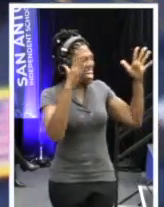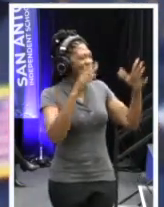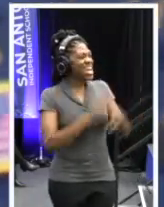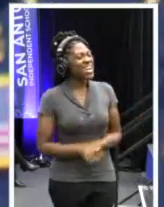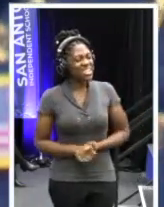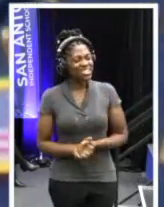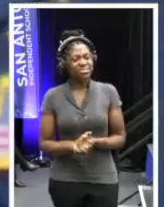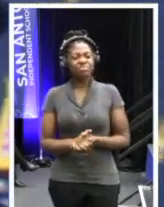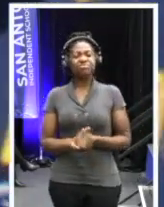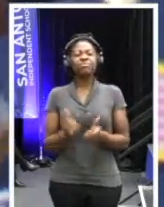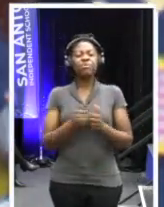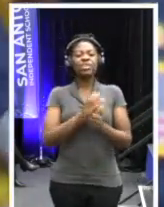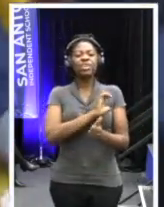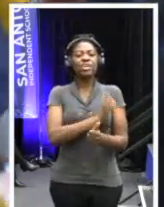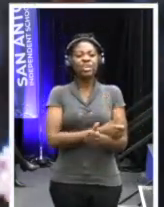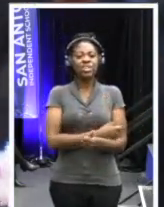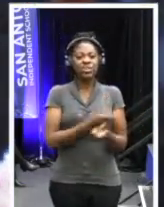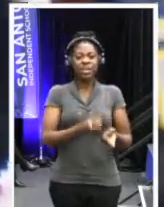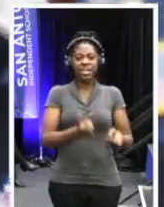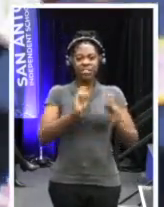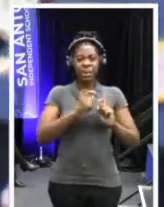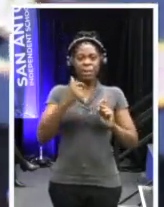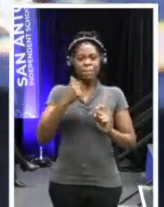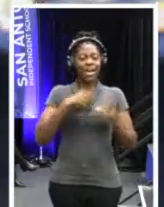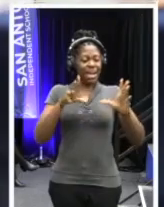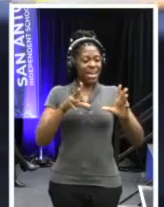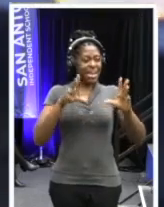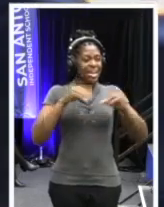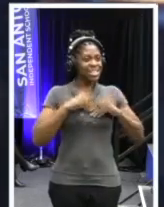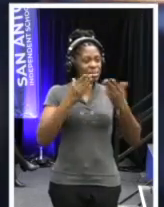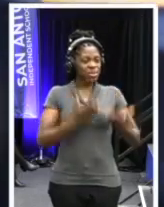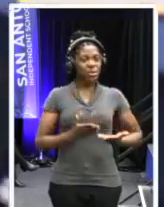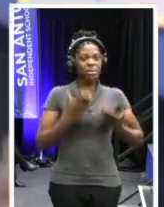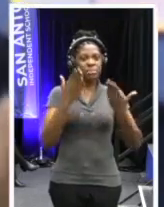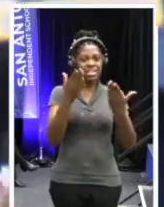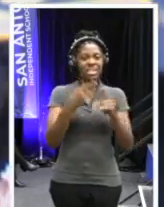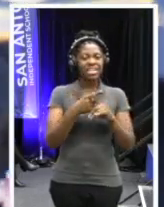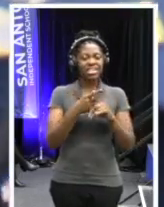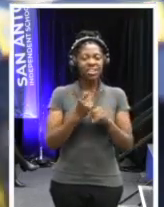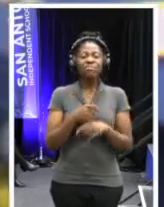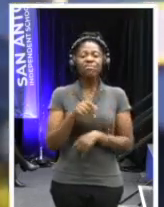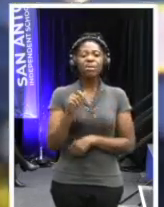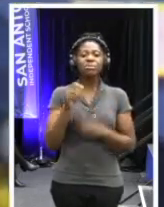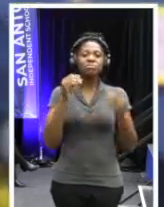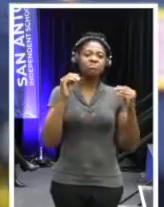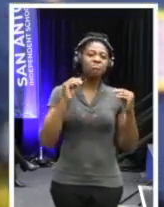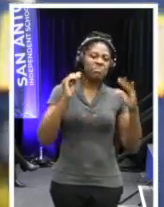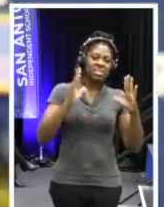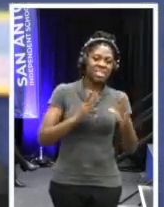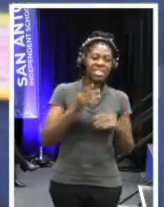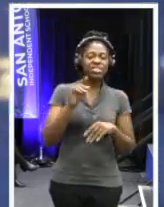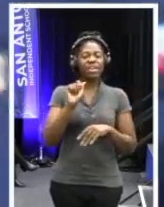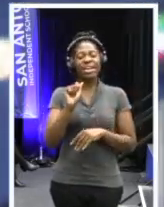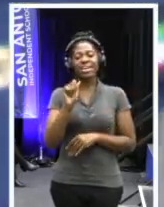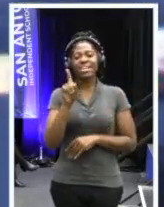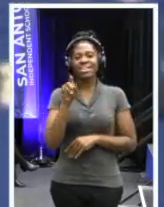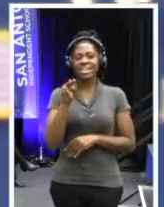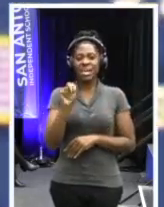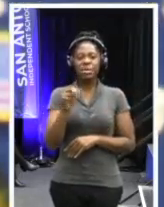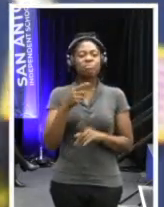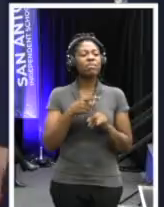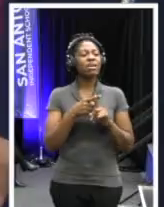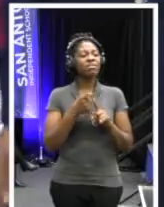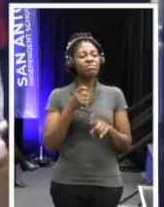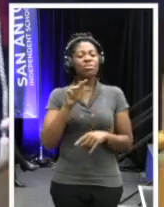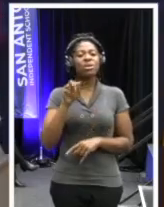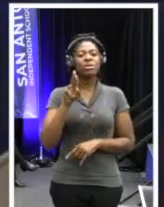By the authority vested in me, I hereby accept the recommendation of the faculty and administration of Travis Early College High School and